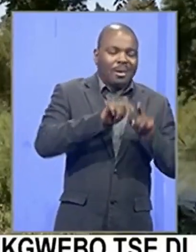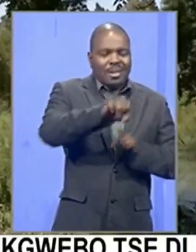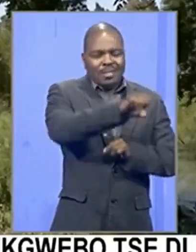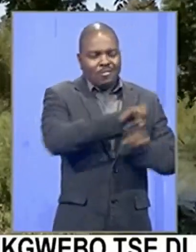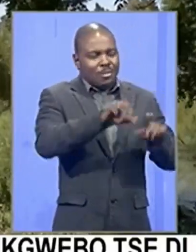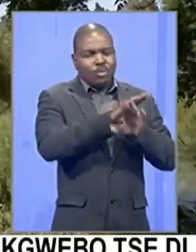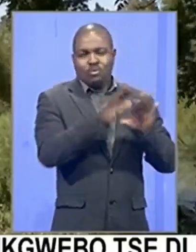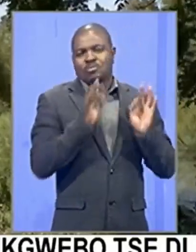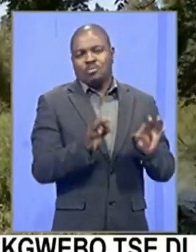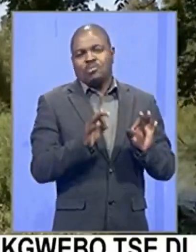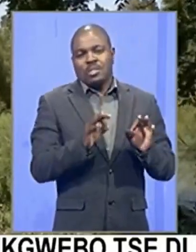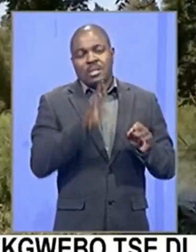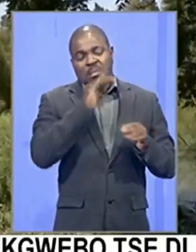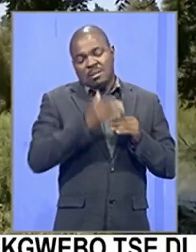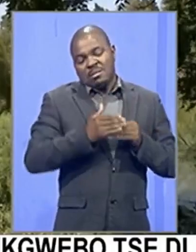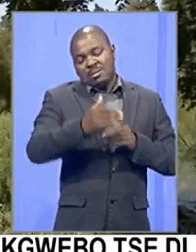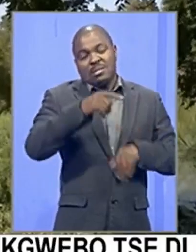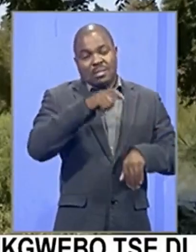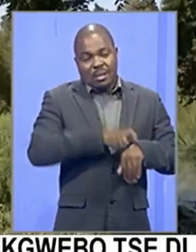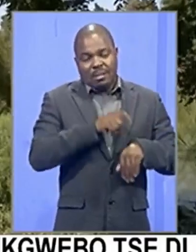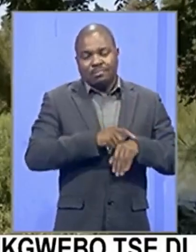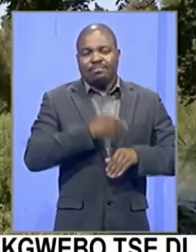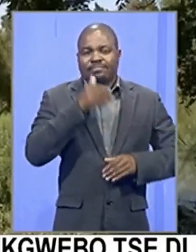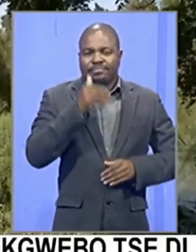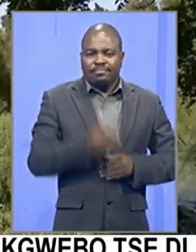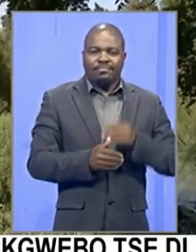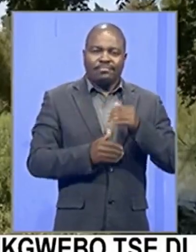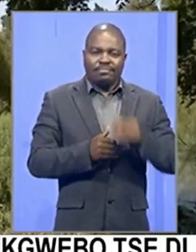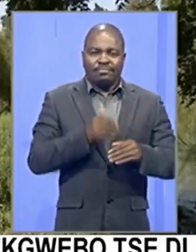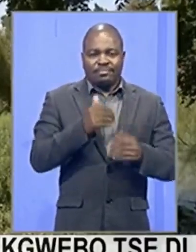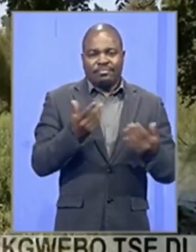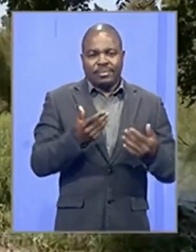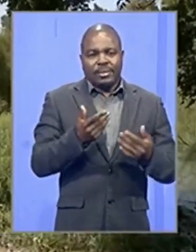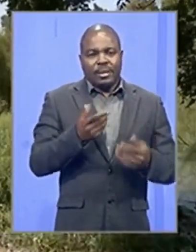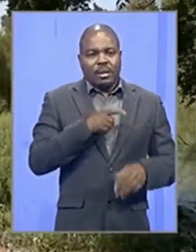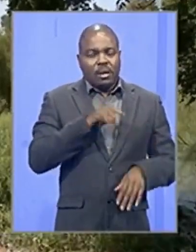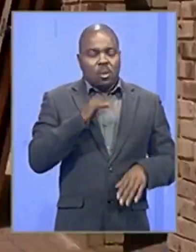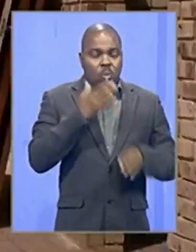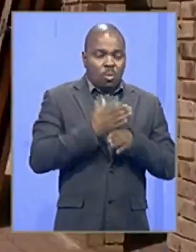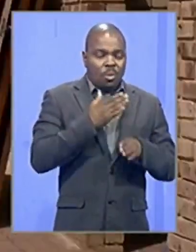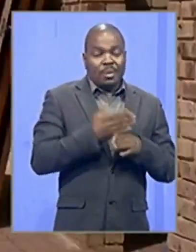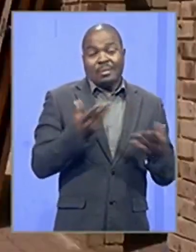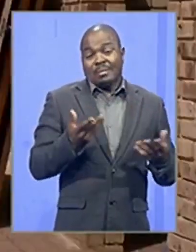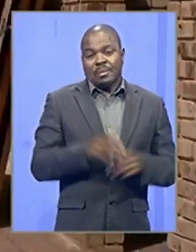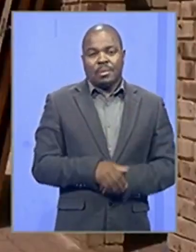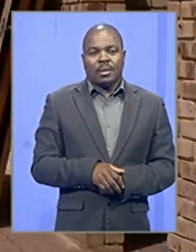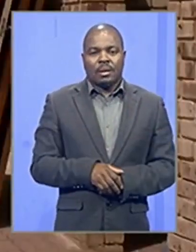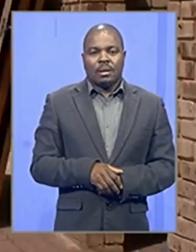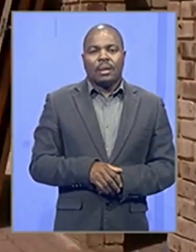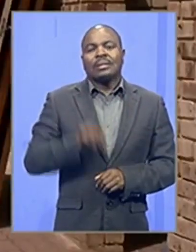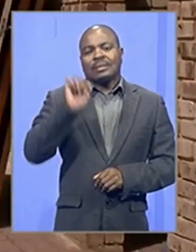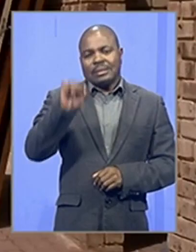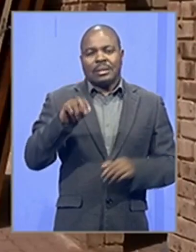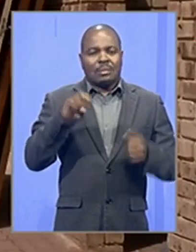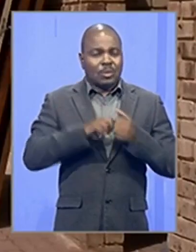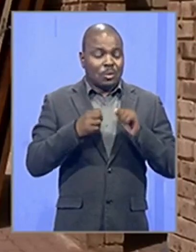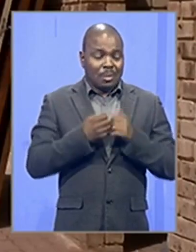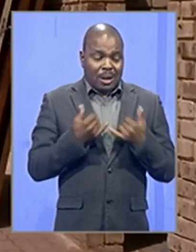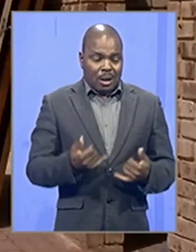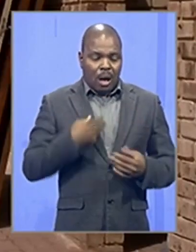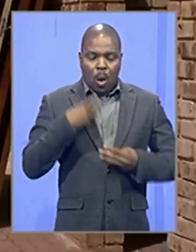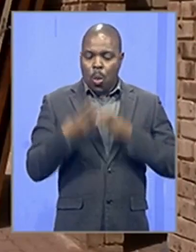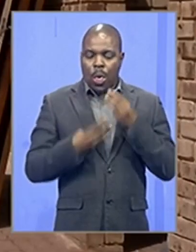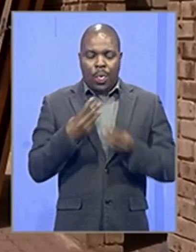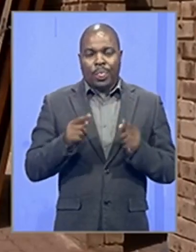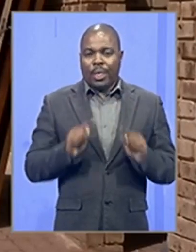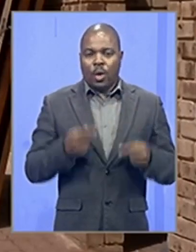tsa nakonyana kganye re bona mo tirong e re dira mo gone. And jalo ka re tshwere bothata bo tsena ha re sebetse re